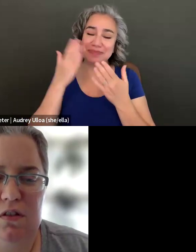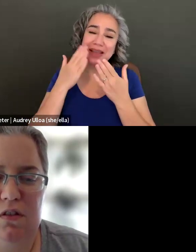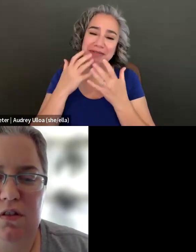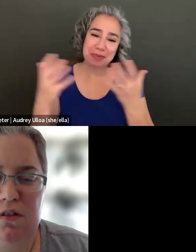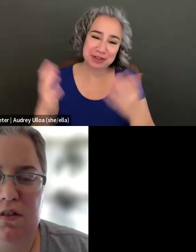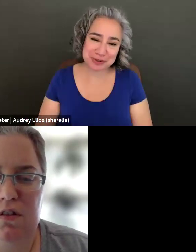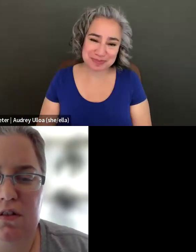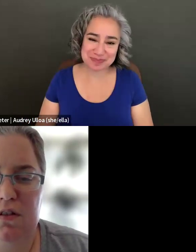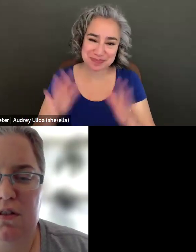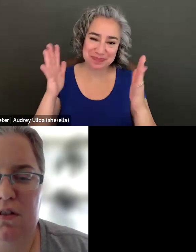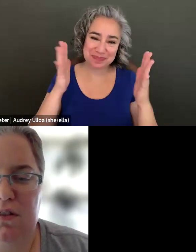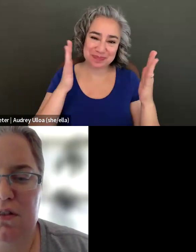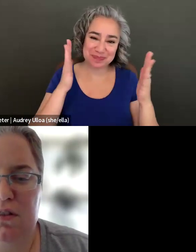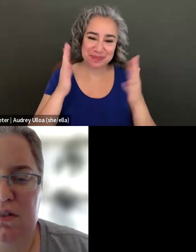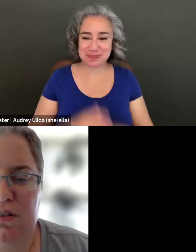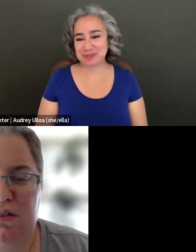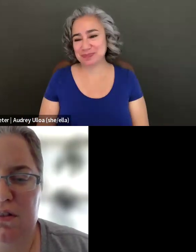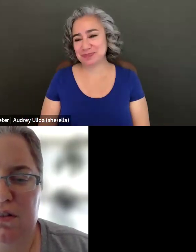much.